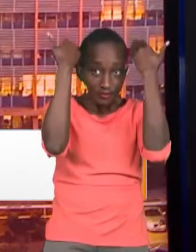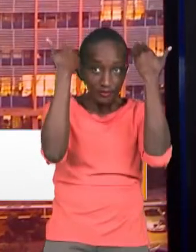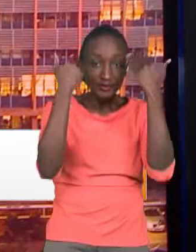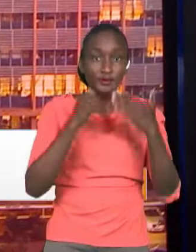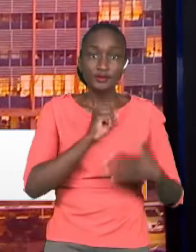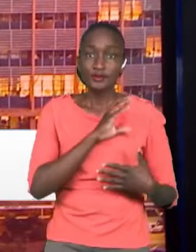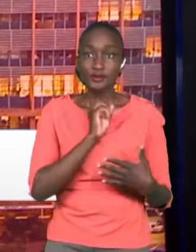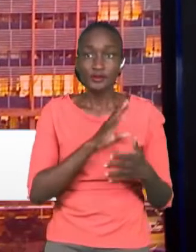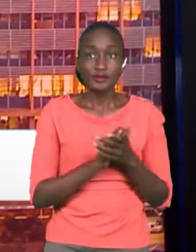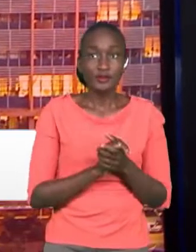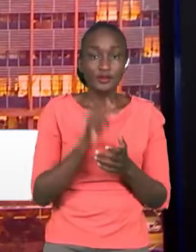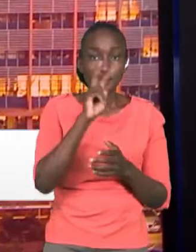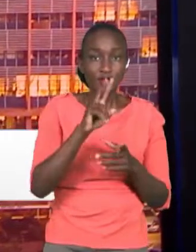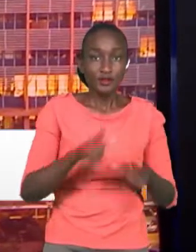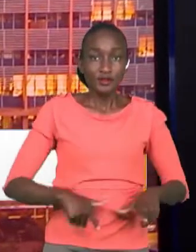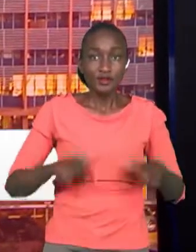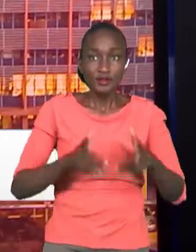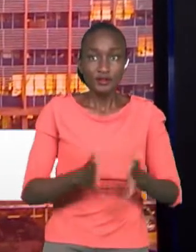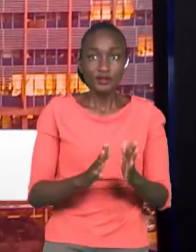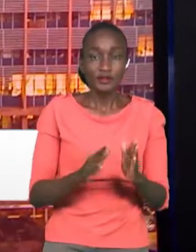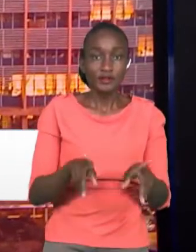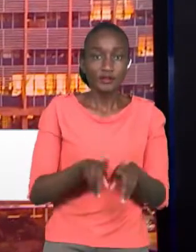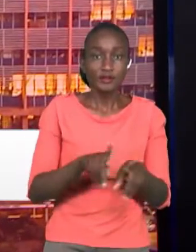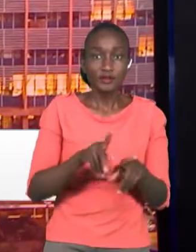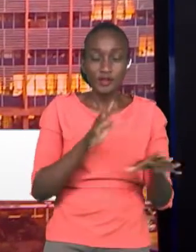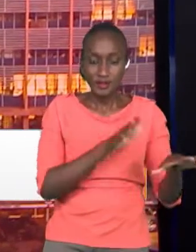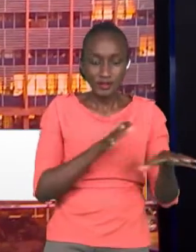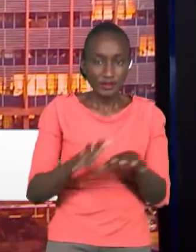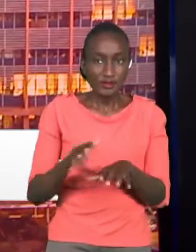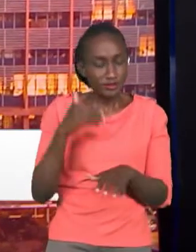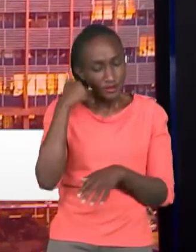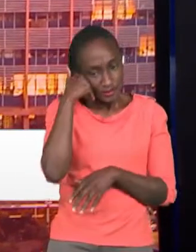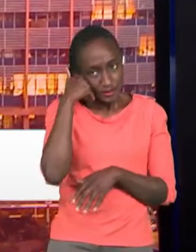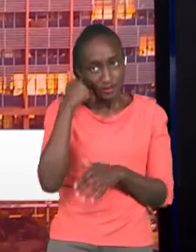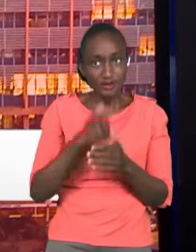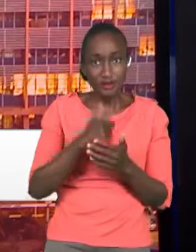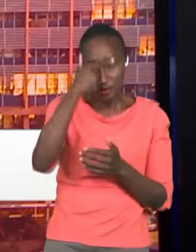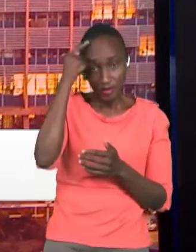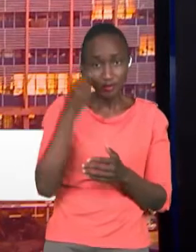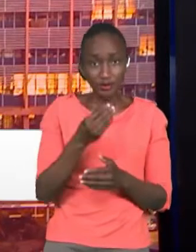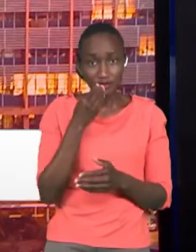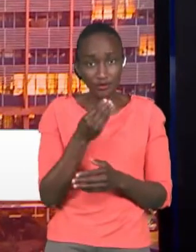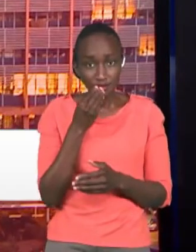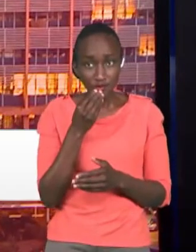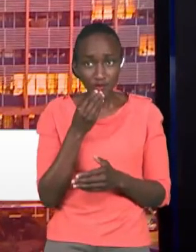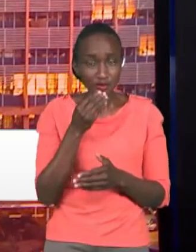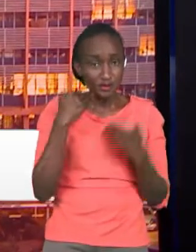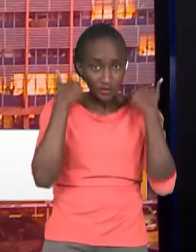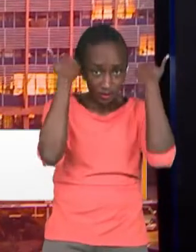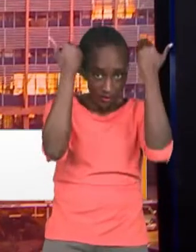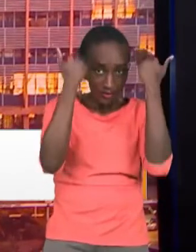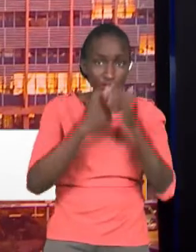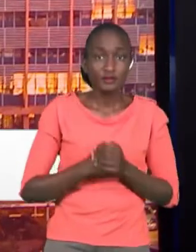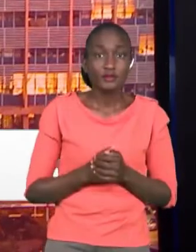anxiety. See, our lifestyle is like that. We all are suffering from some diseases due to the food, due to the stress,